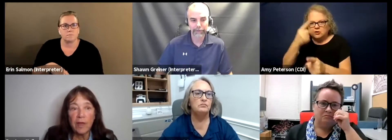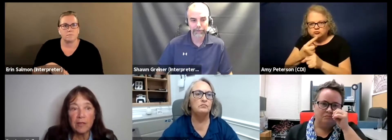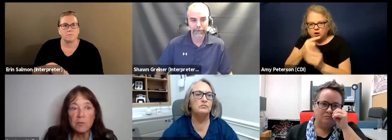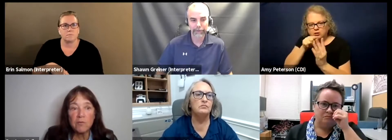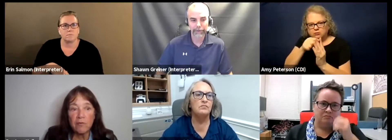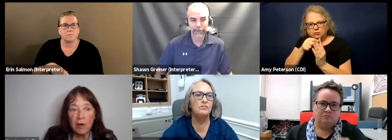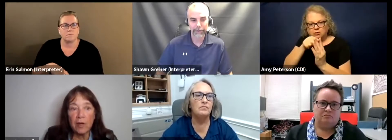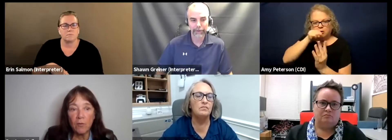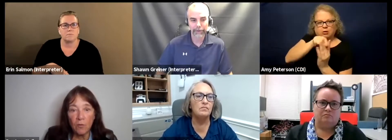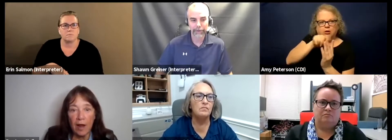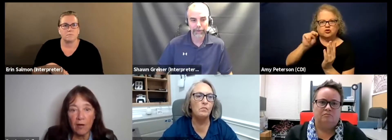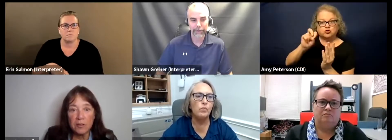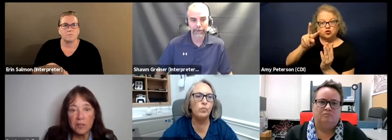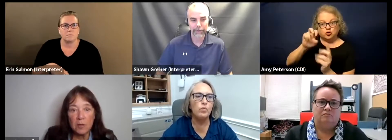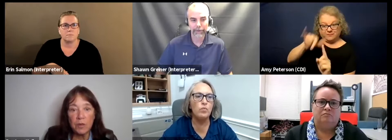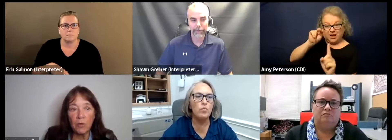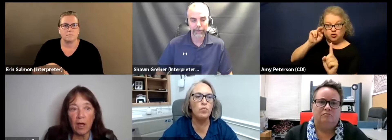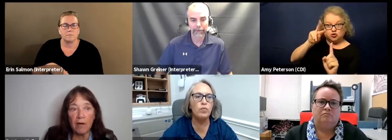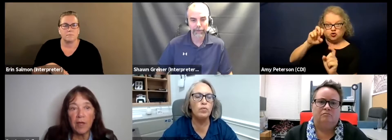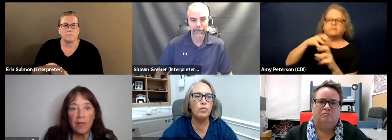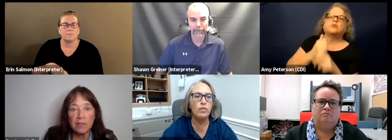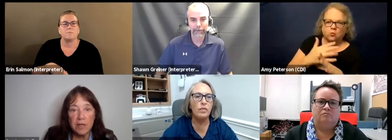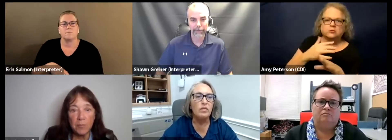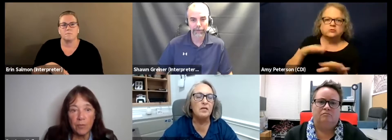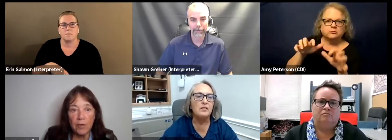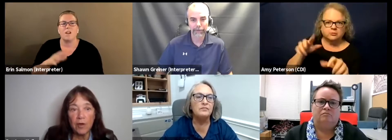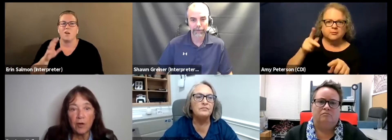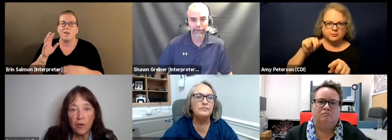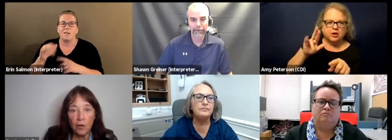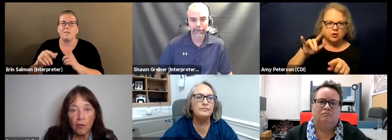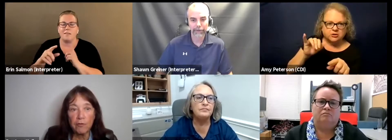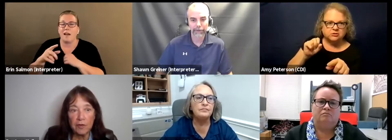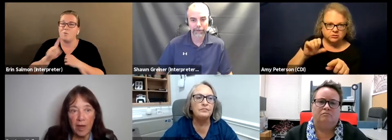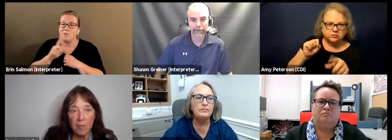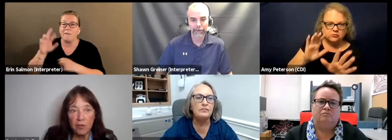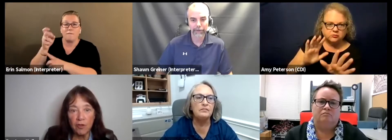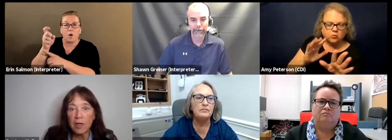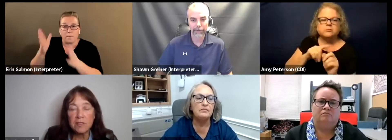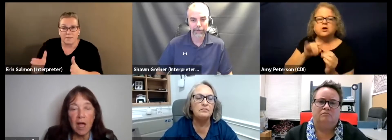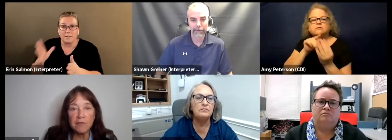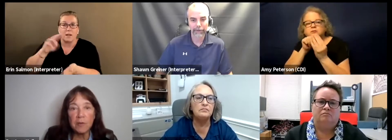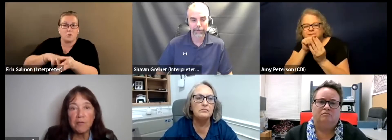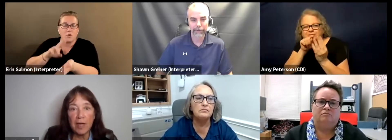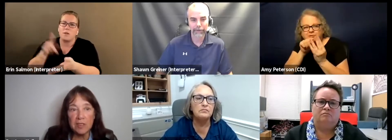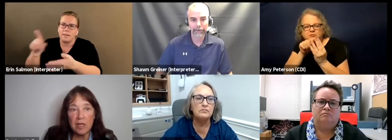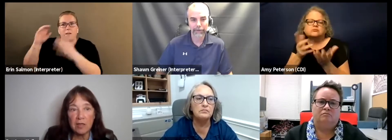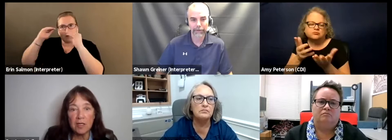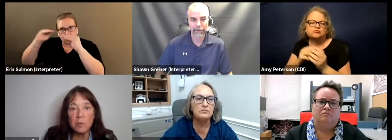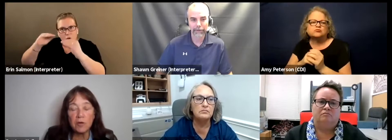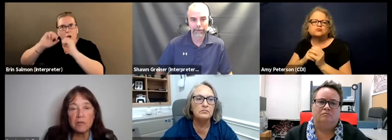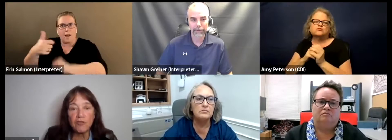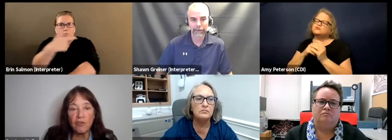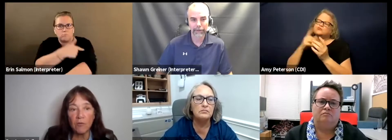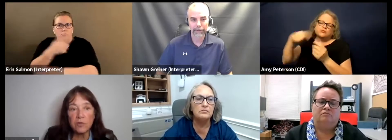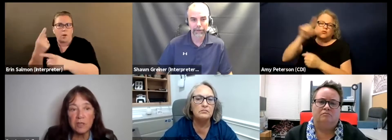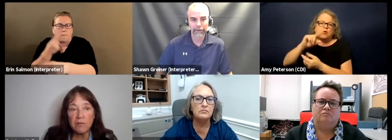Fortunately, that has been very rare to see people have that temporary nerve damage. It's not from the vaccine. It's